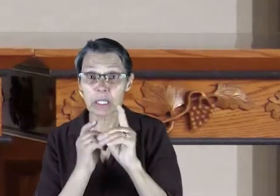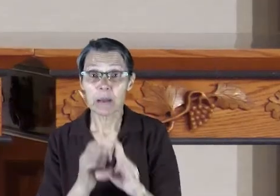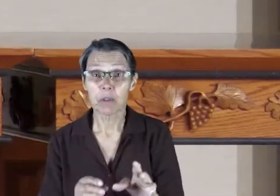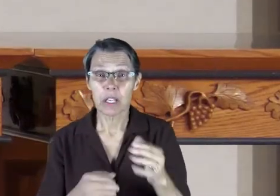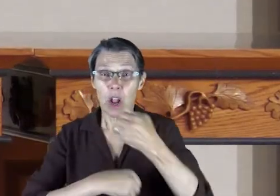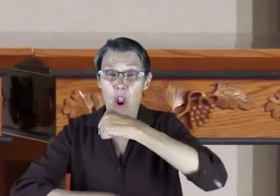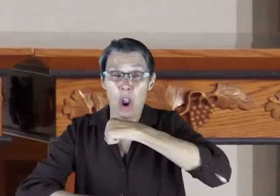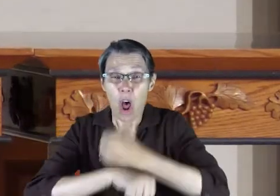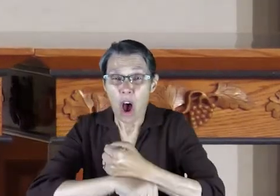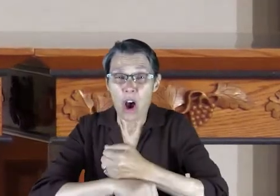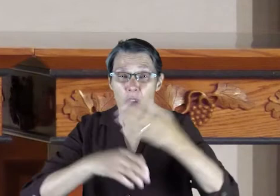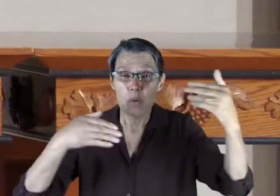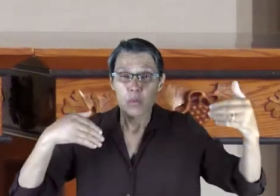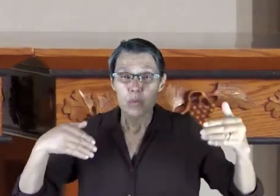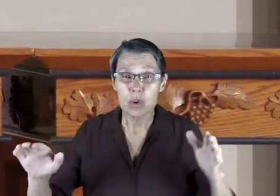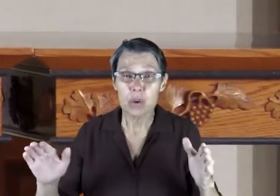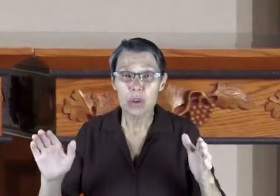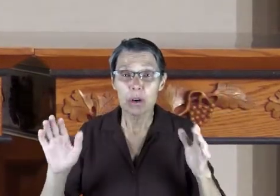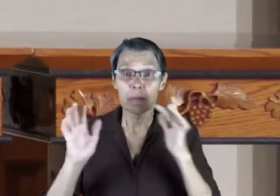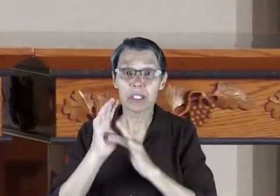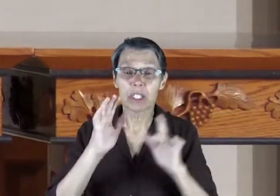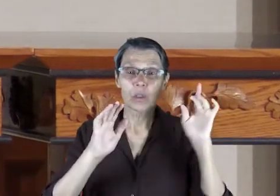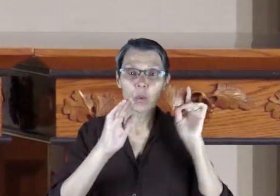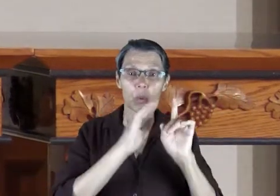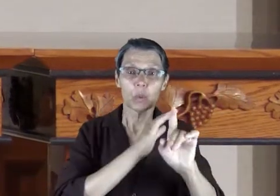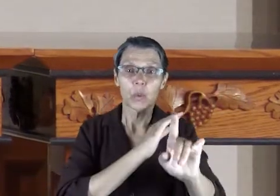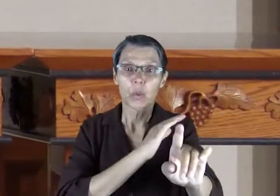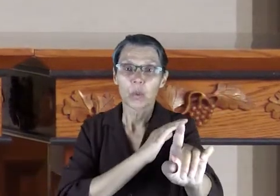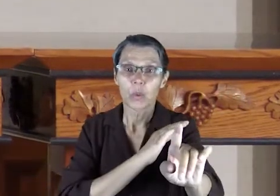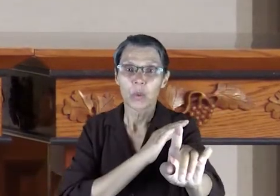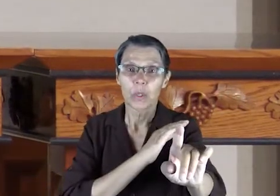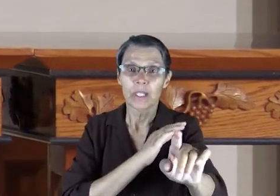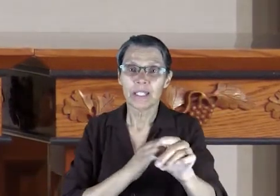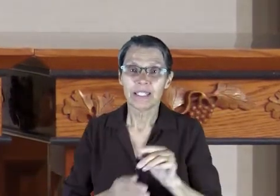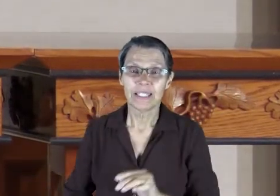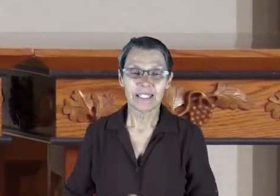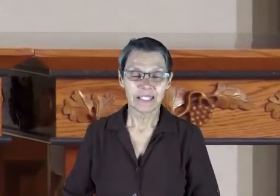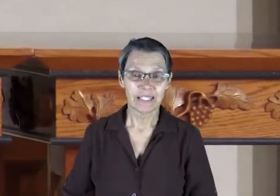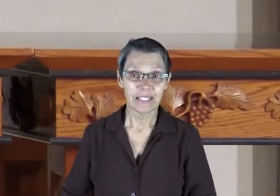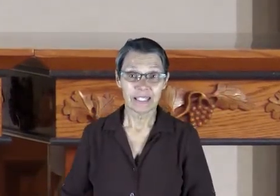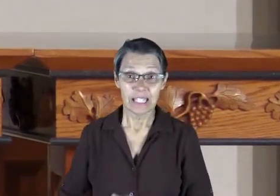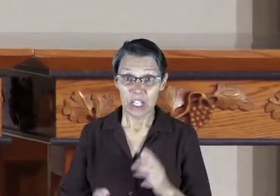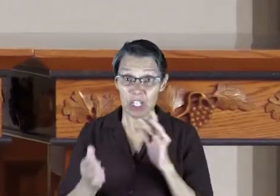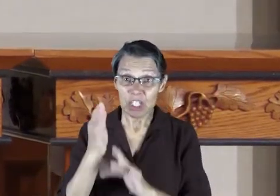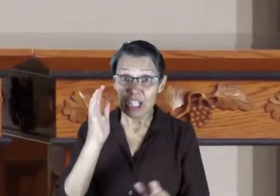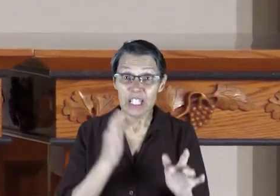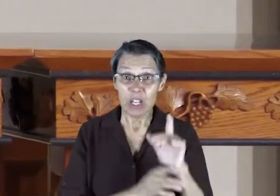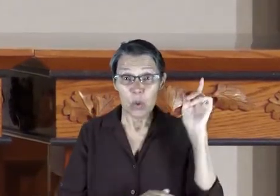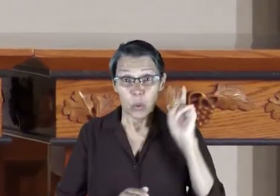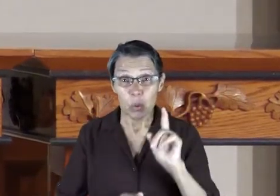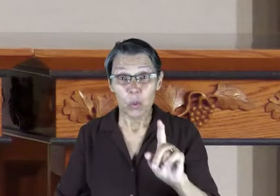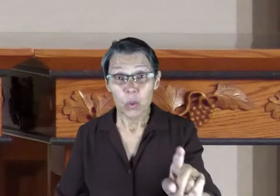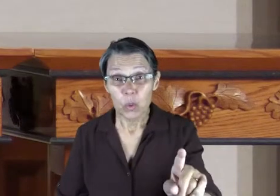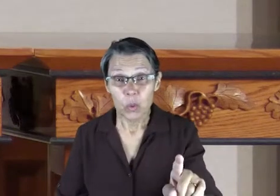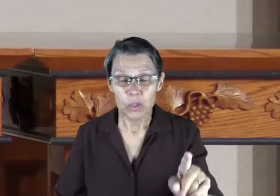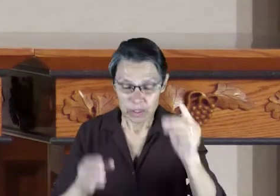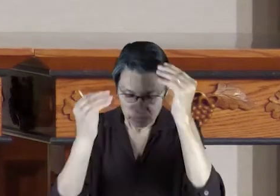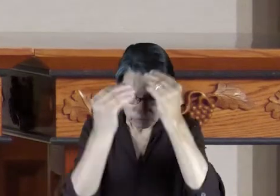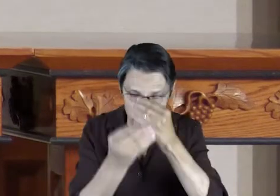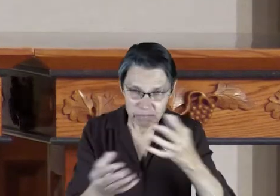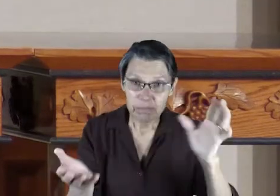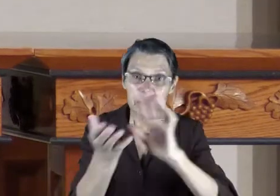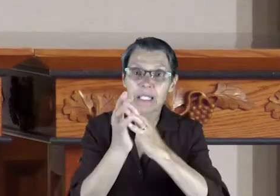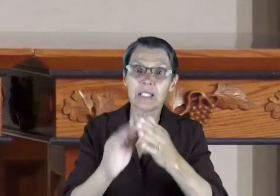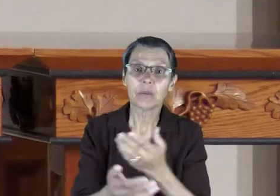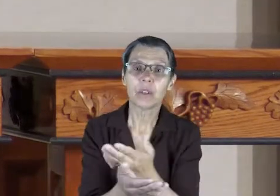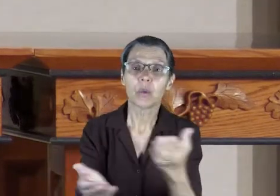are in a locked room. Jesus passes through that door. The resurrected Jesus passes through that door, says, peace be with